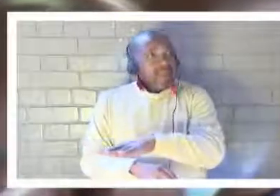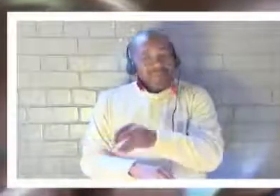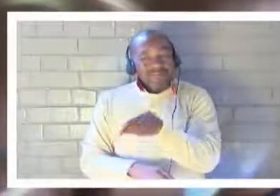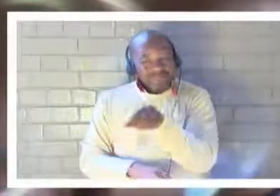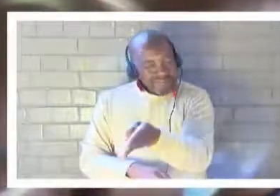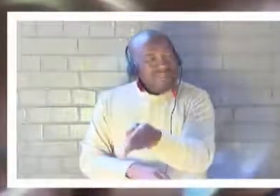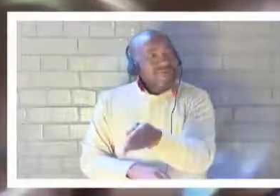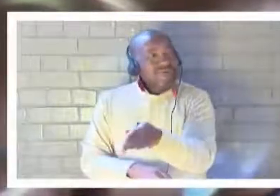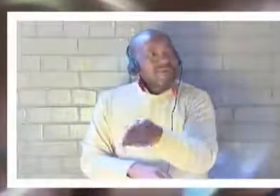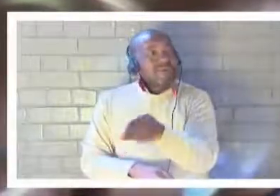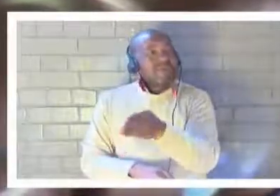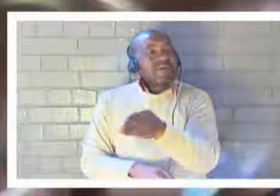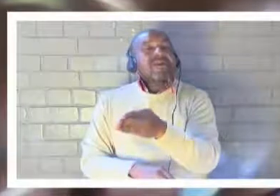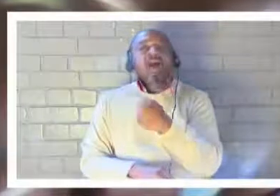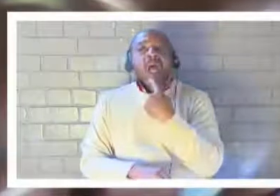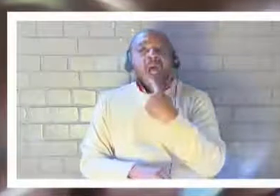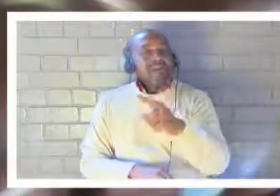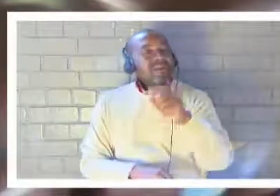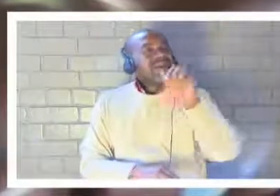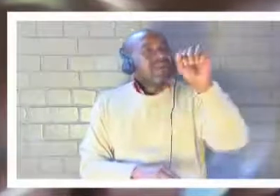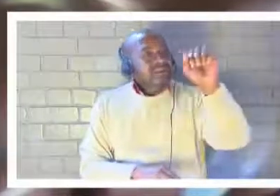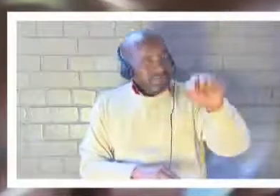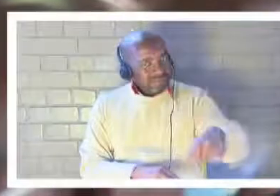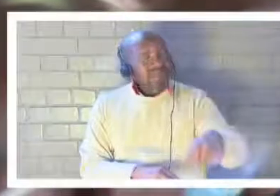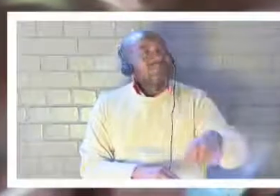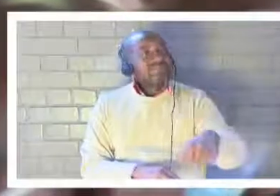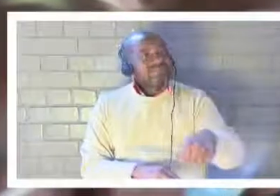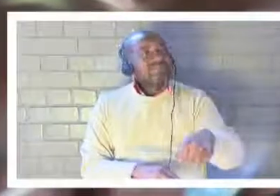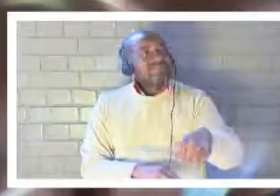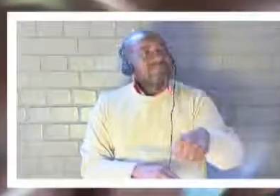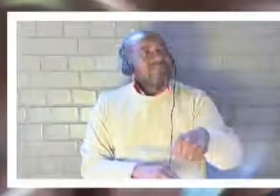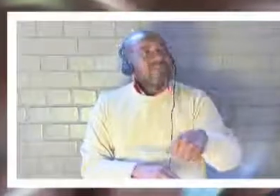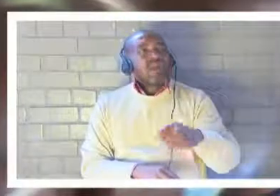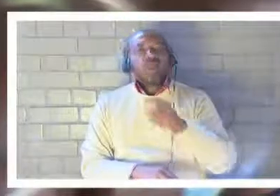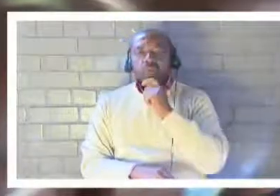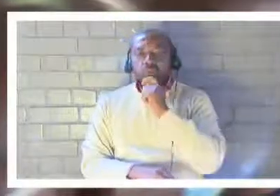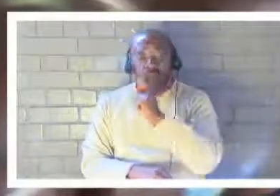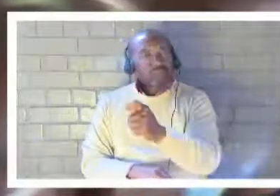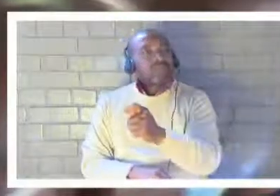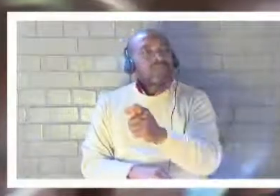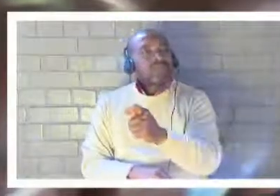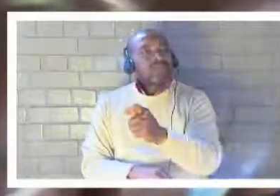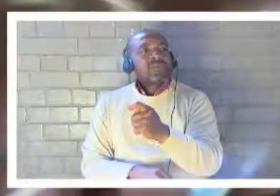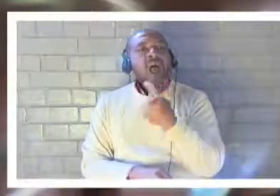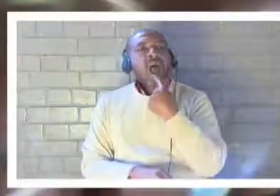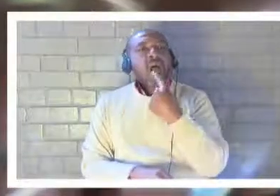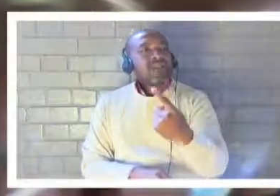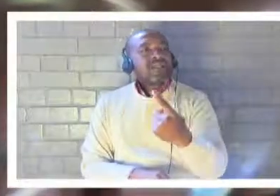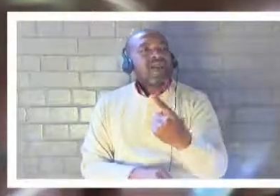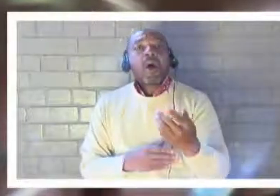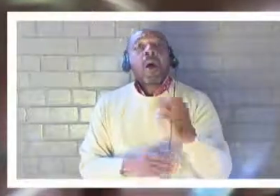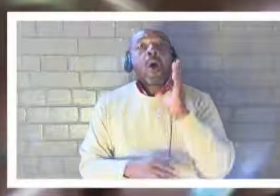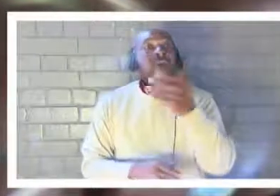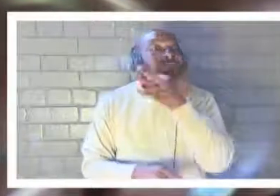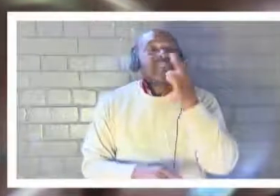would be no, we do not have the manpower to do that. But in terms of expertise, and